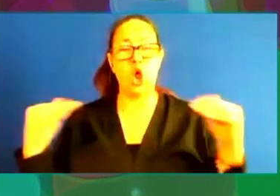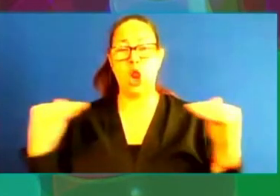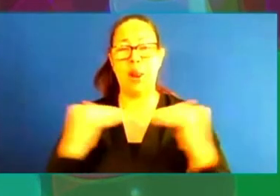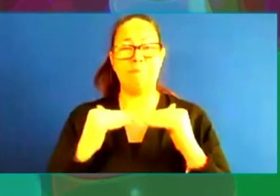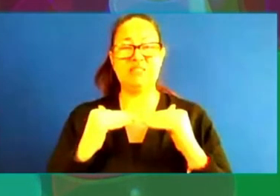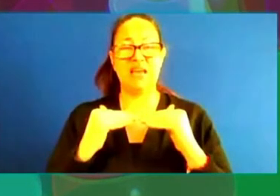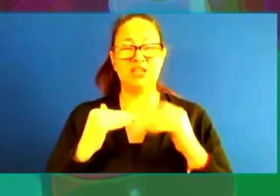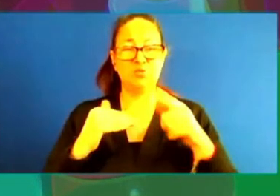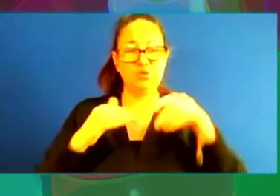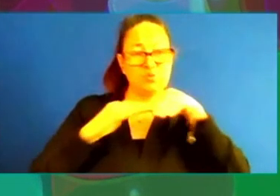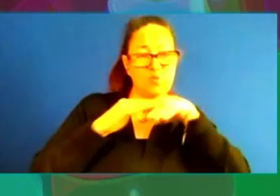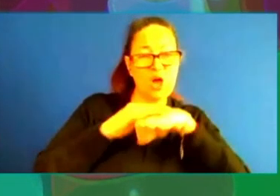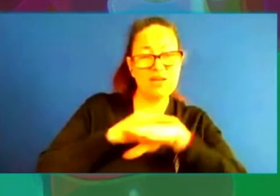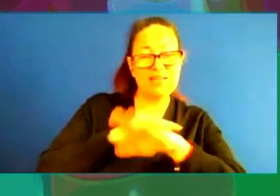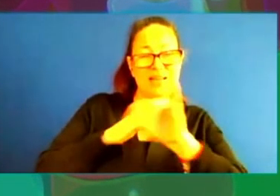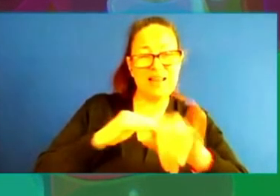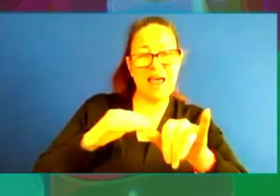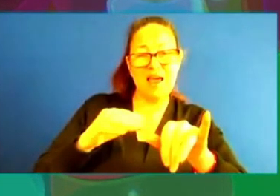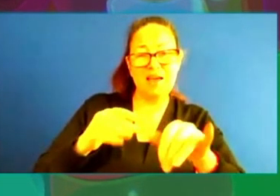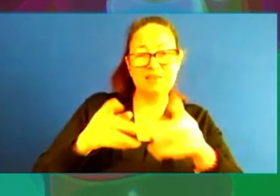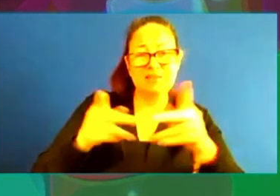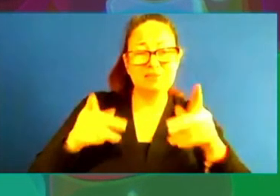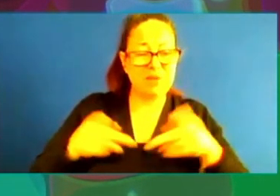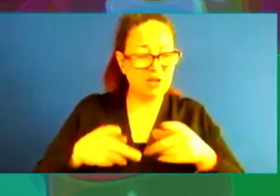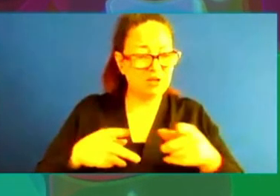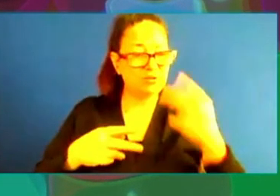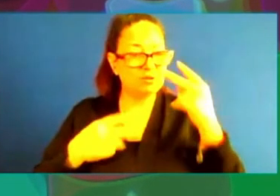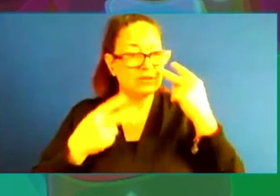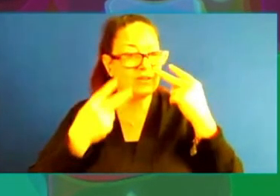that space and you see individual